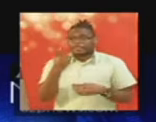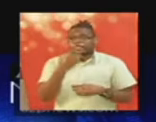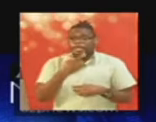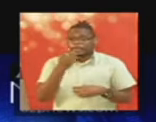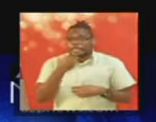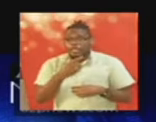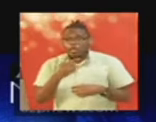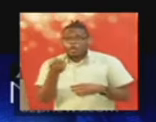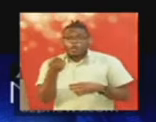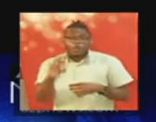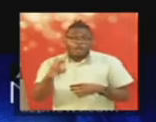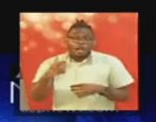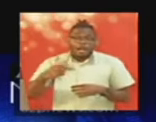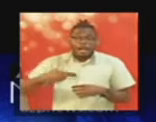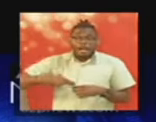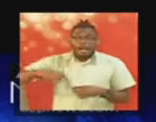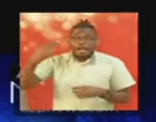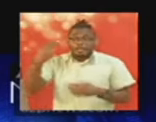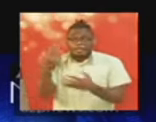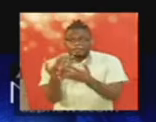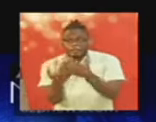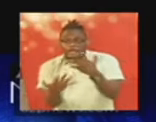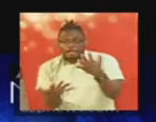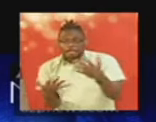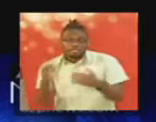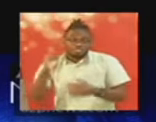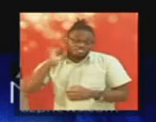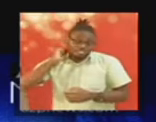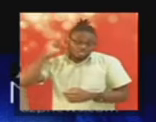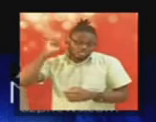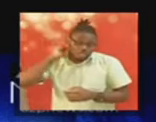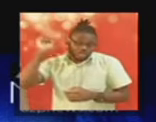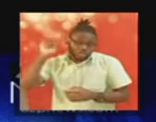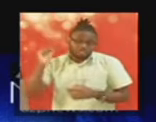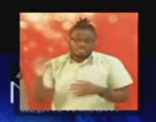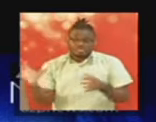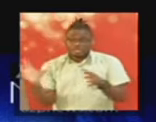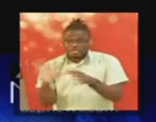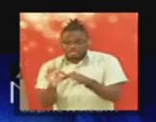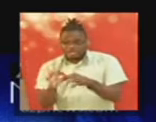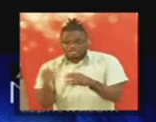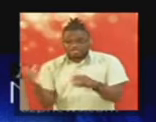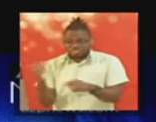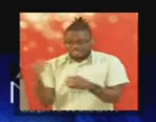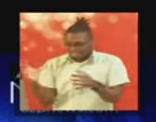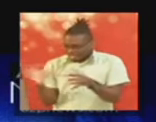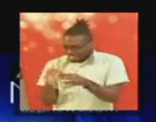contracting the COVID-19, or is it something else? I just wanted that fleshed out a bit. Thank you.